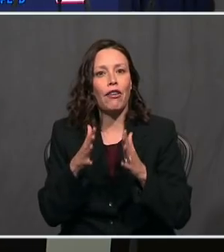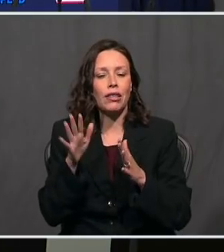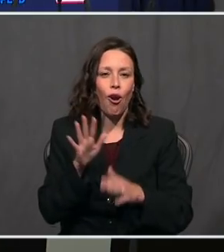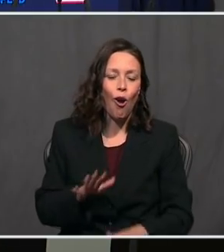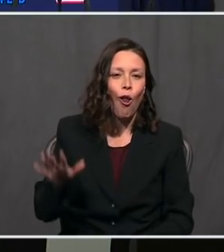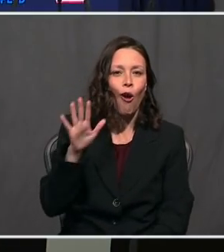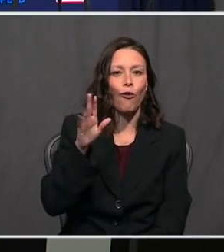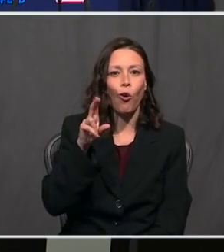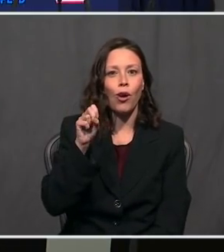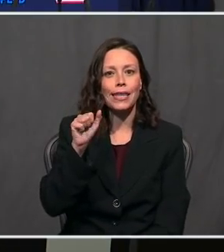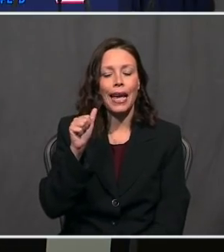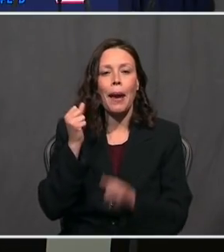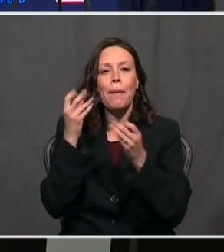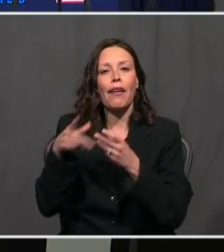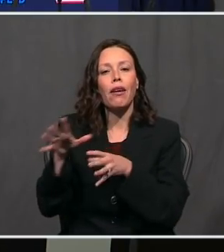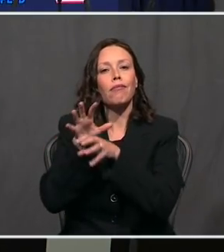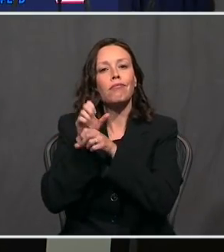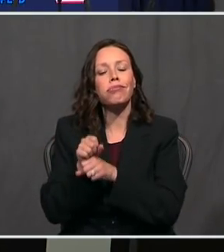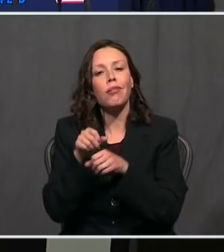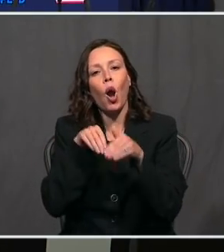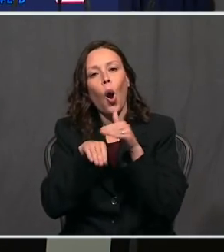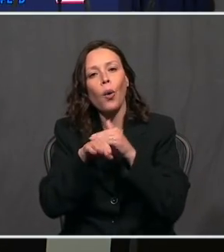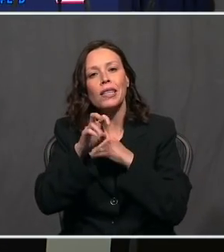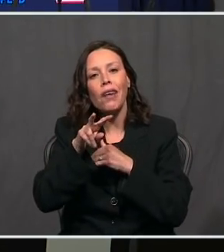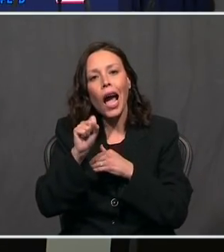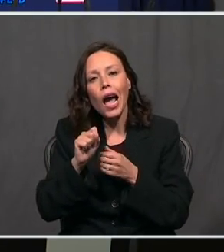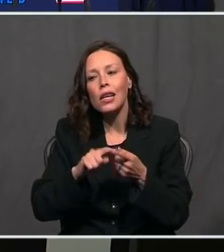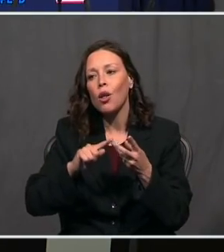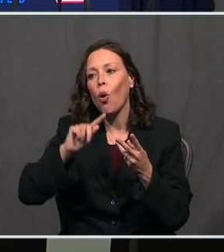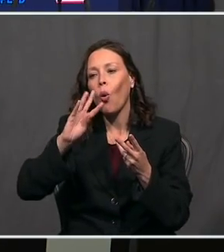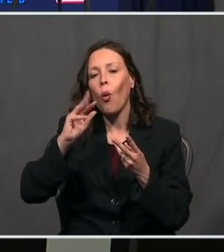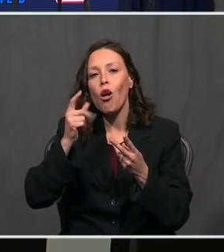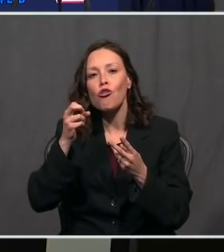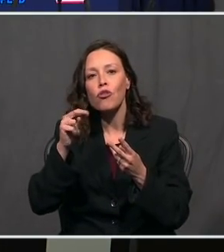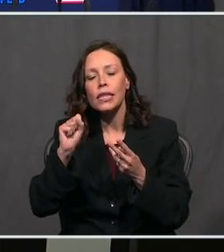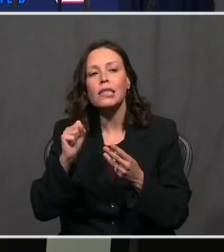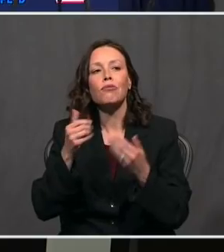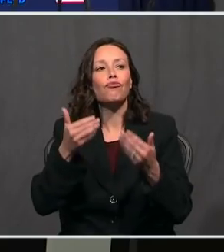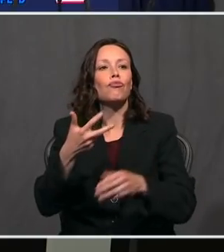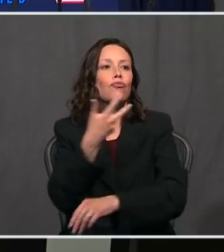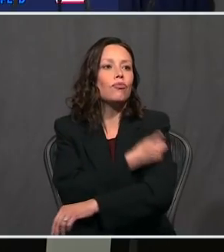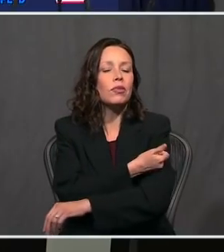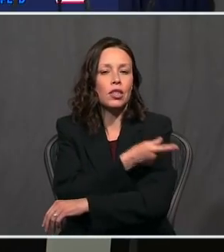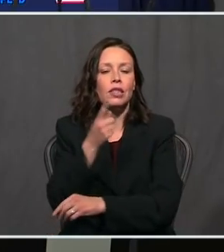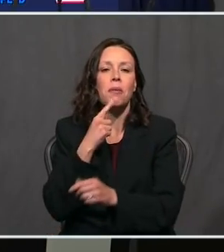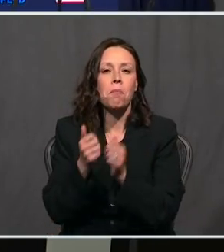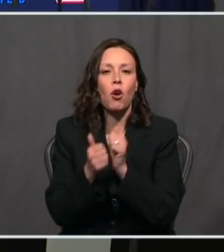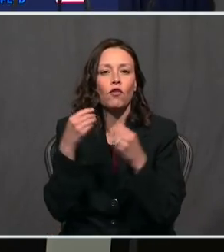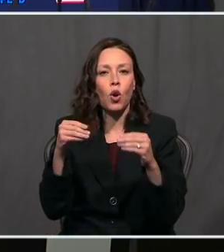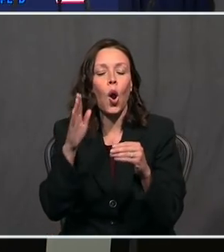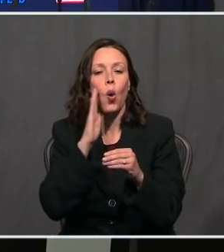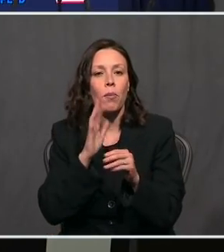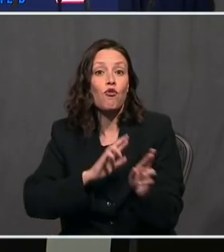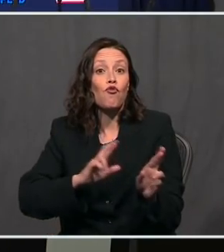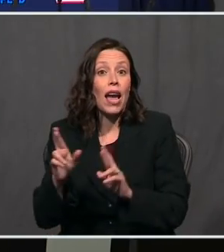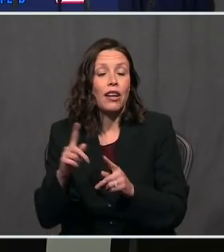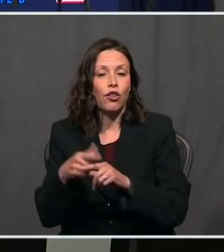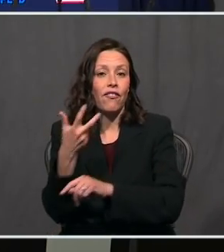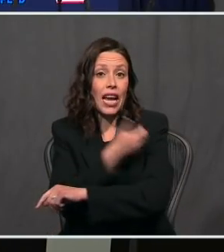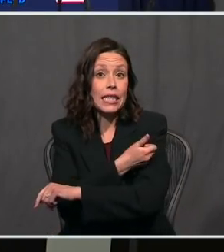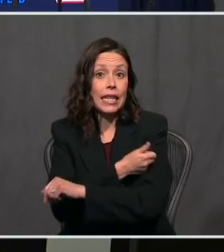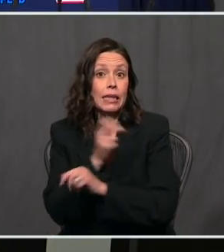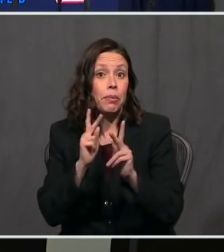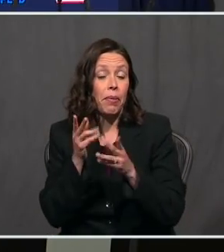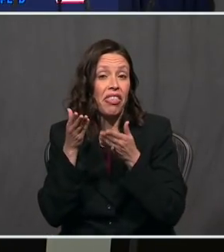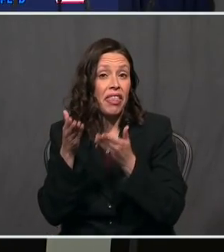country. You know, many of them are used to going into your stores today. I think you've both committed to having the vast majority of your stores be prepared to vaccinate